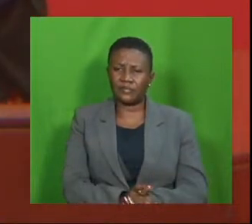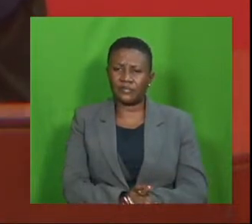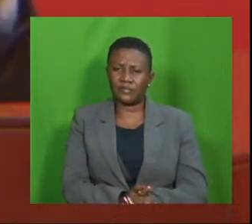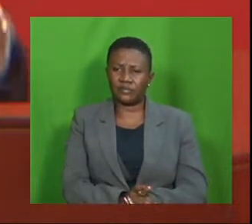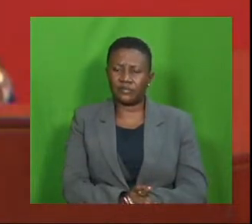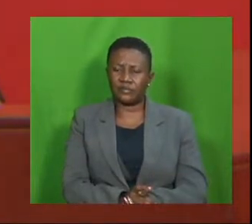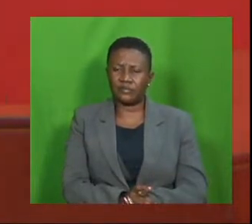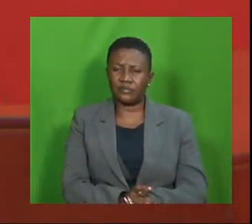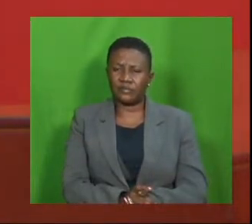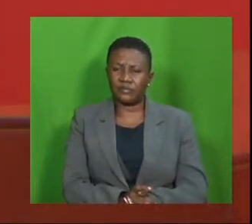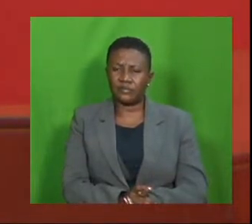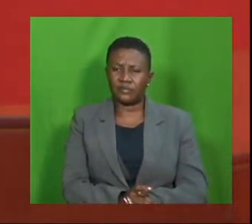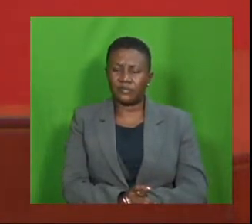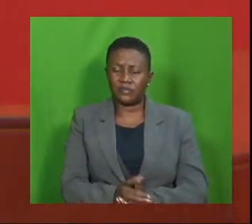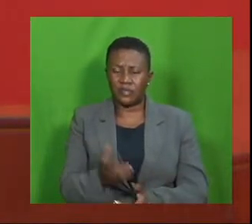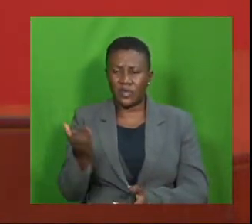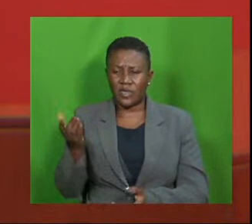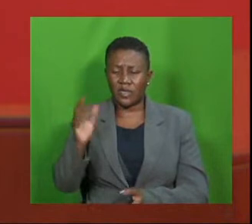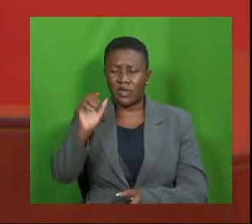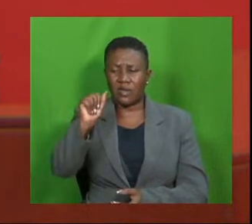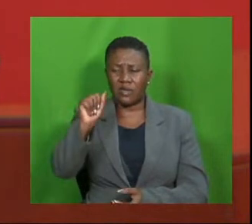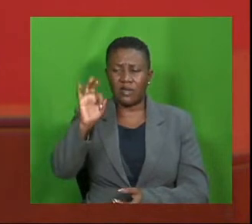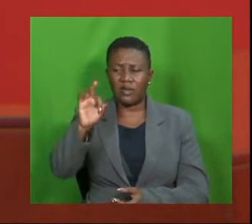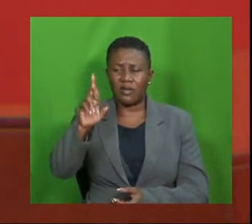Yes, from please.